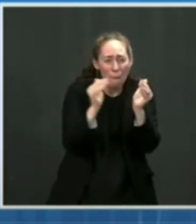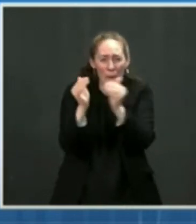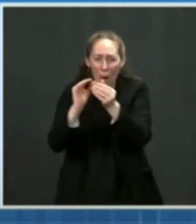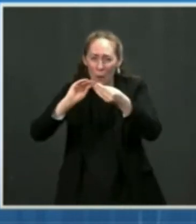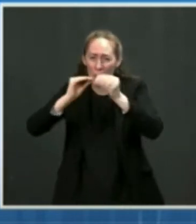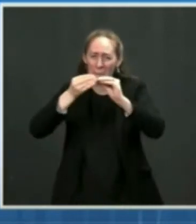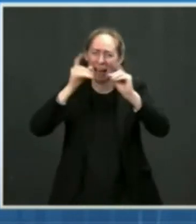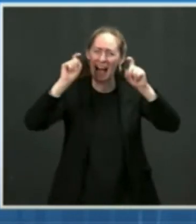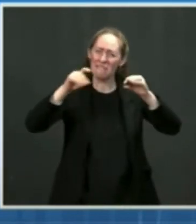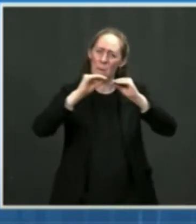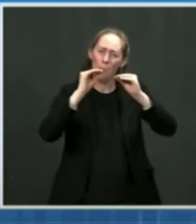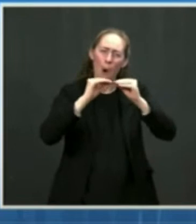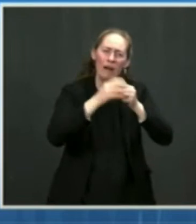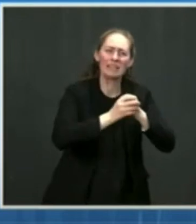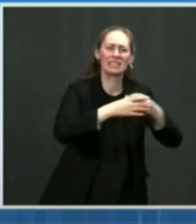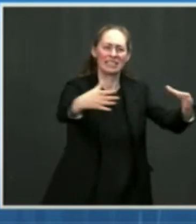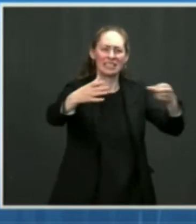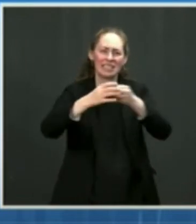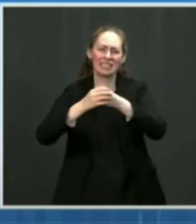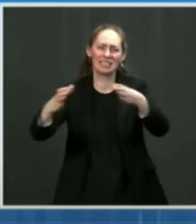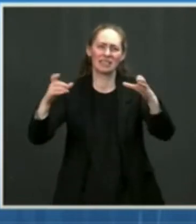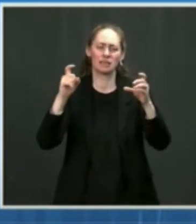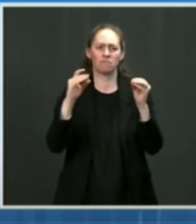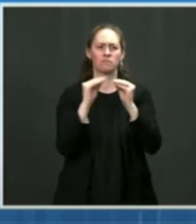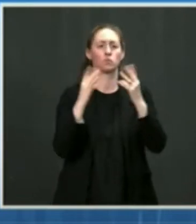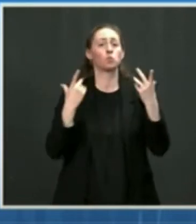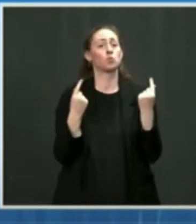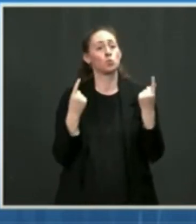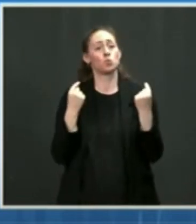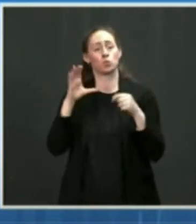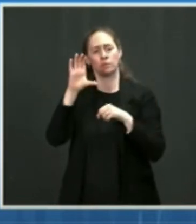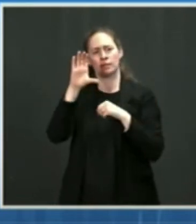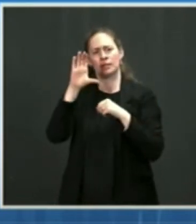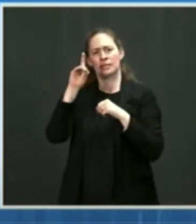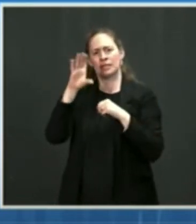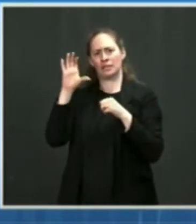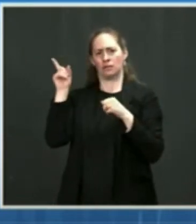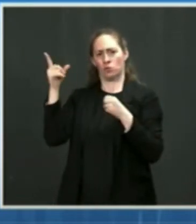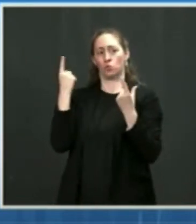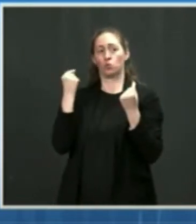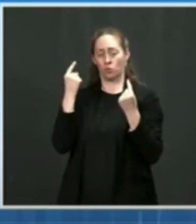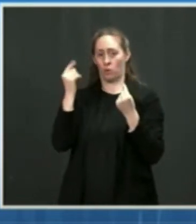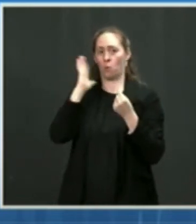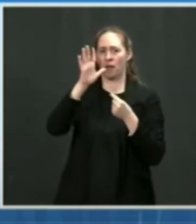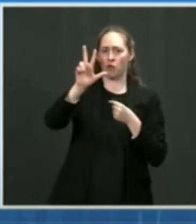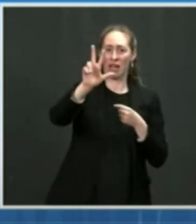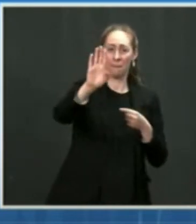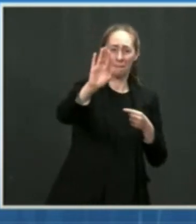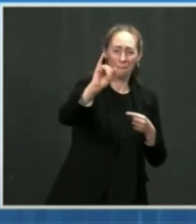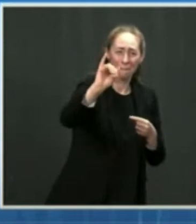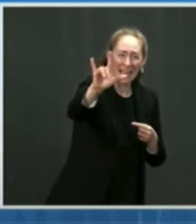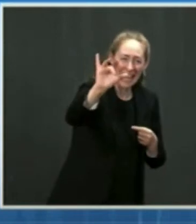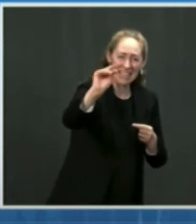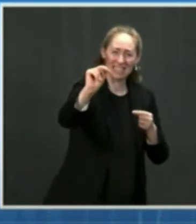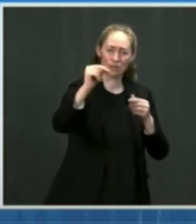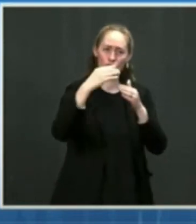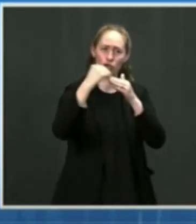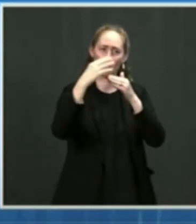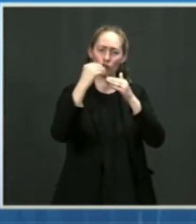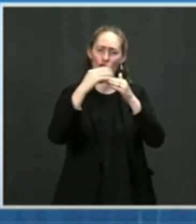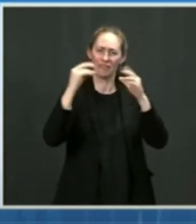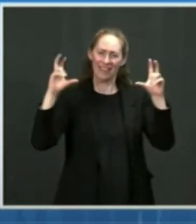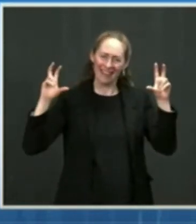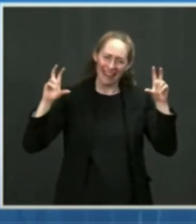Last month, CDC provided $3 billion to support efforts to increase vaccine uptake by expanding